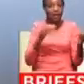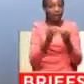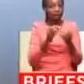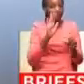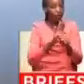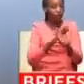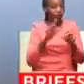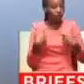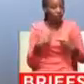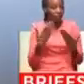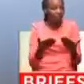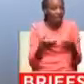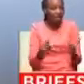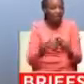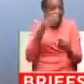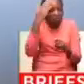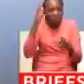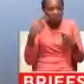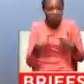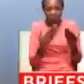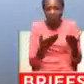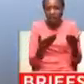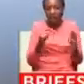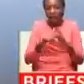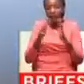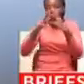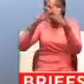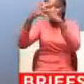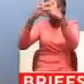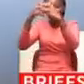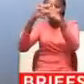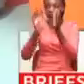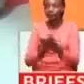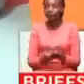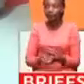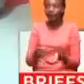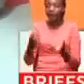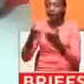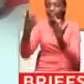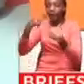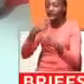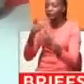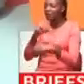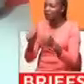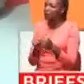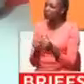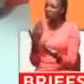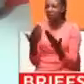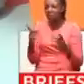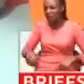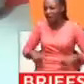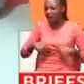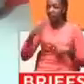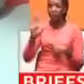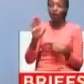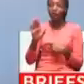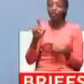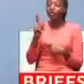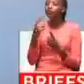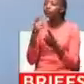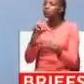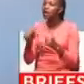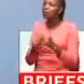know, superstars that are in the U.S. behind the scenes. And let's just talk a bit about your exposure. Like, yeah. You've mentioned that you are able to